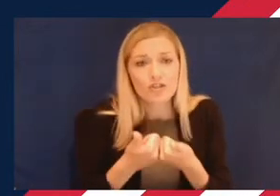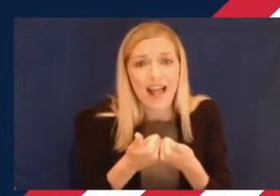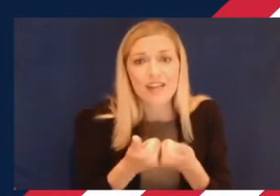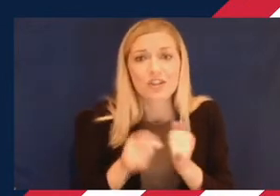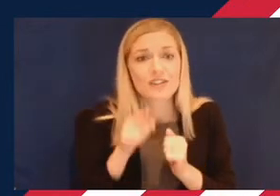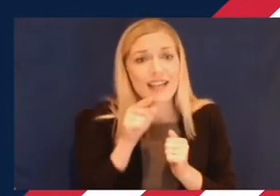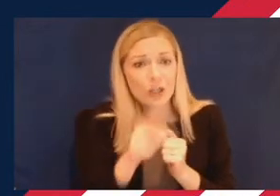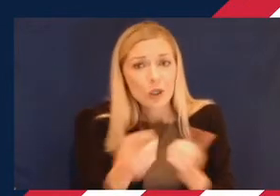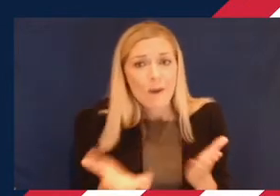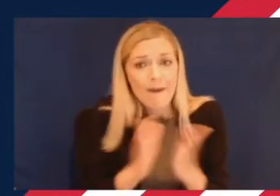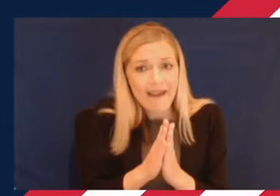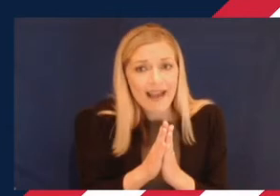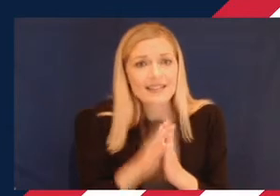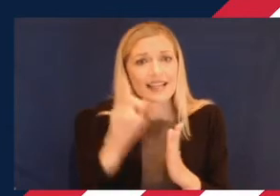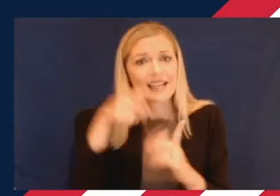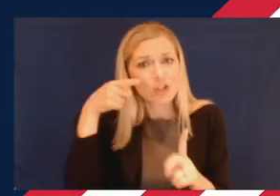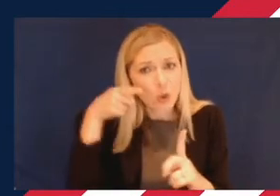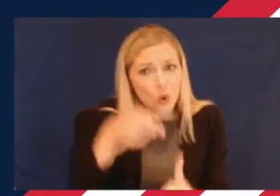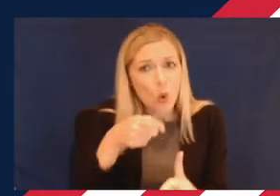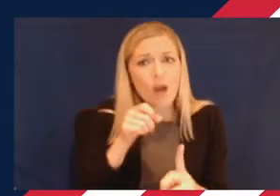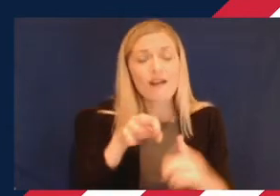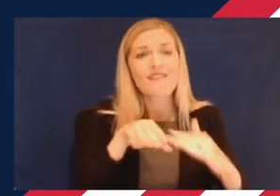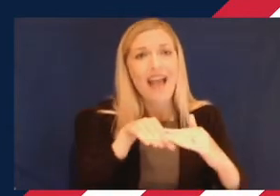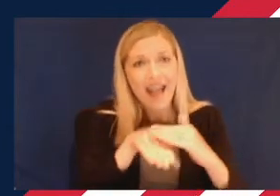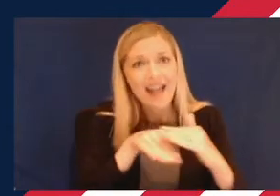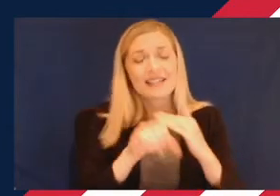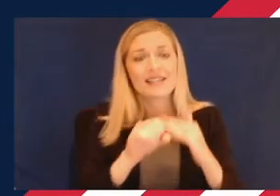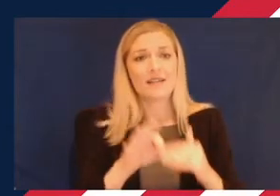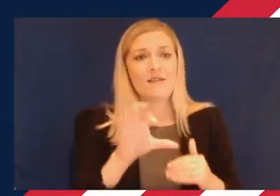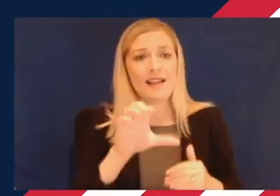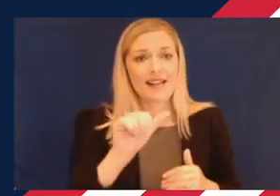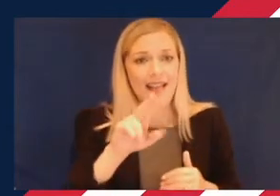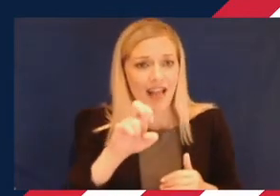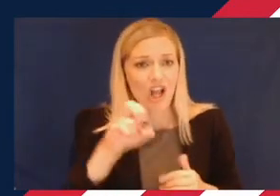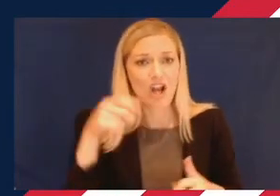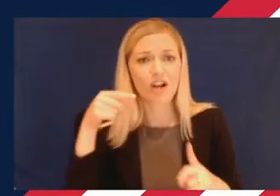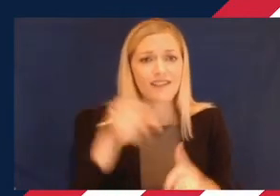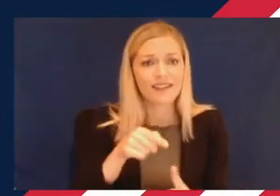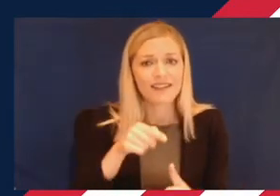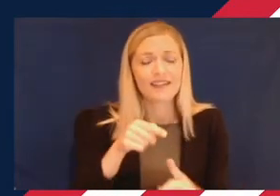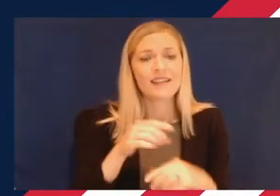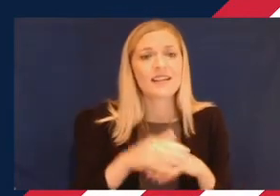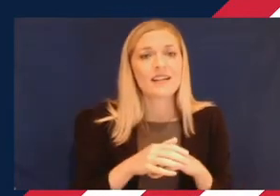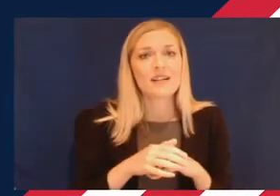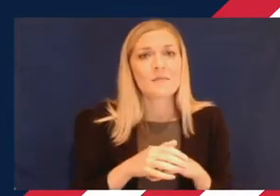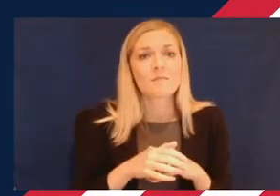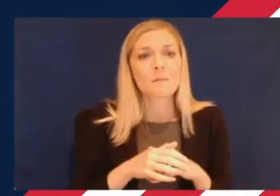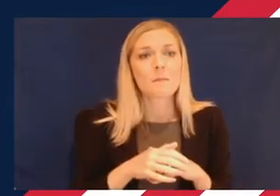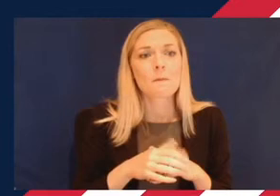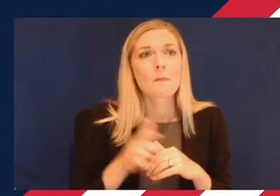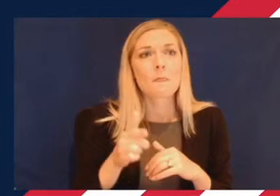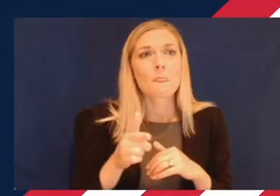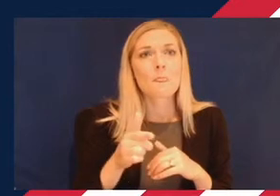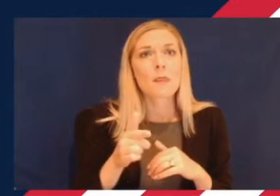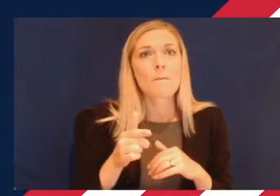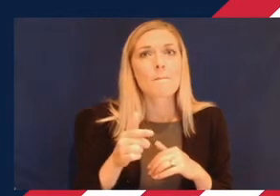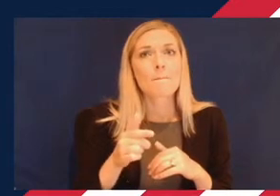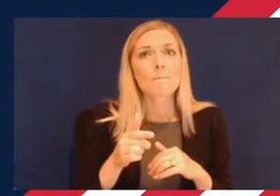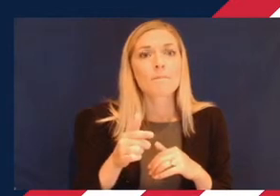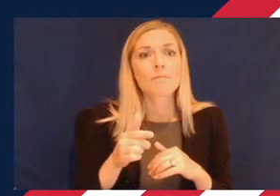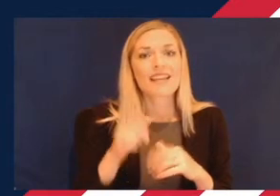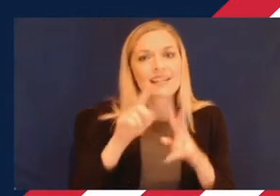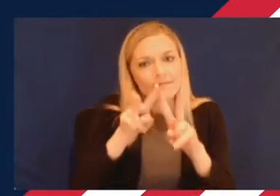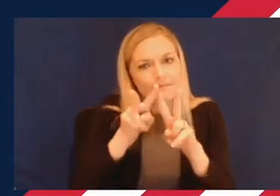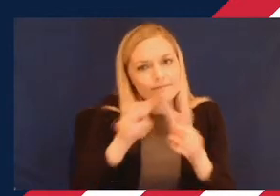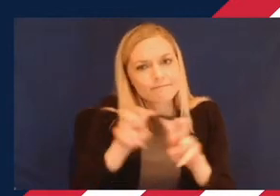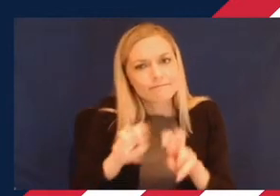get to the core of access to care. The core, what are the socioeconomic